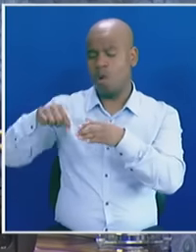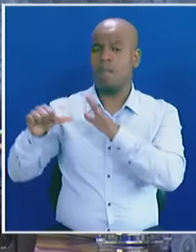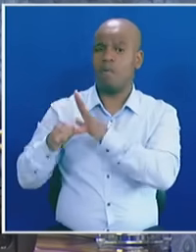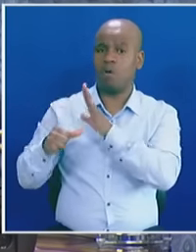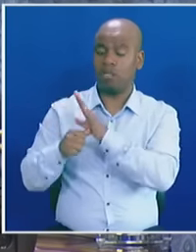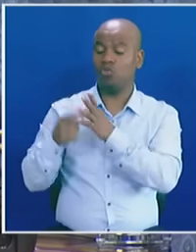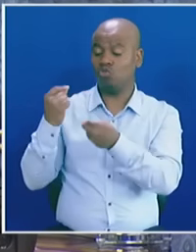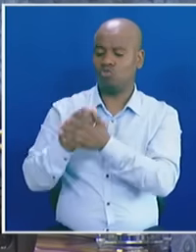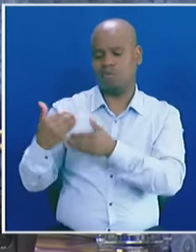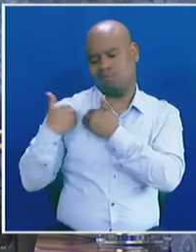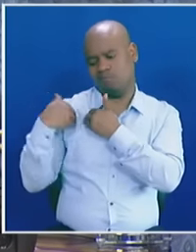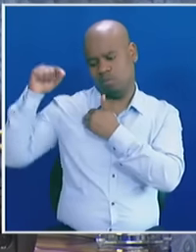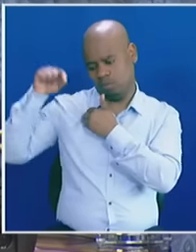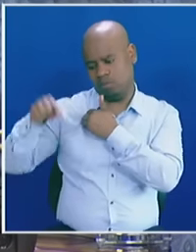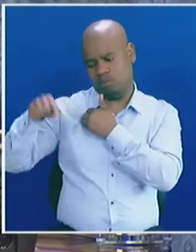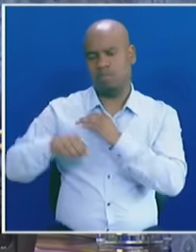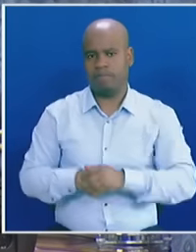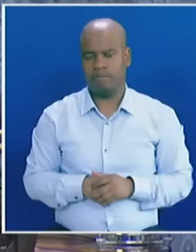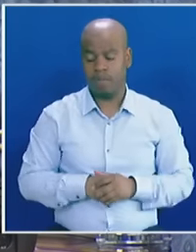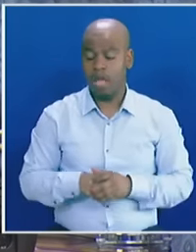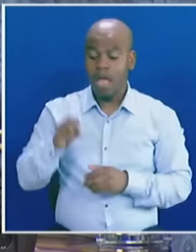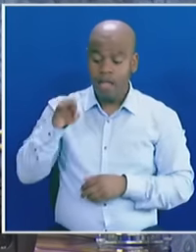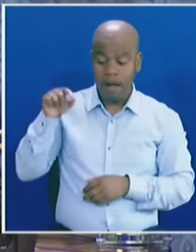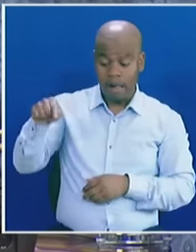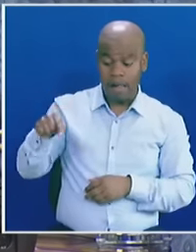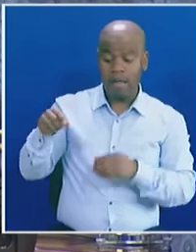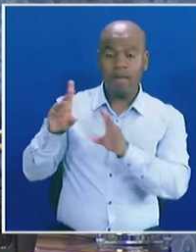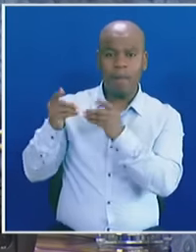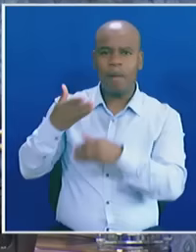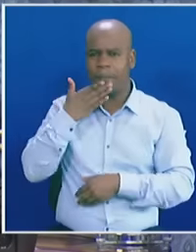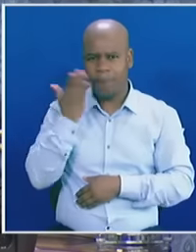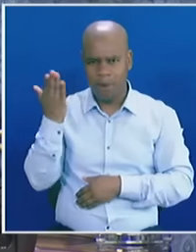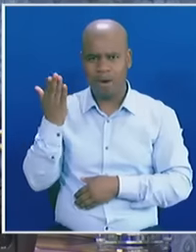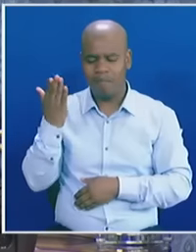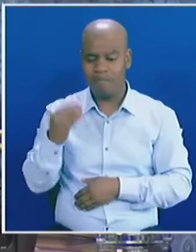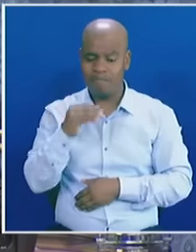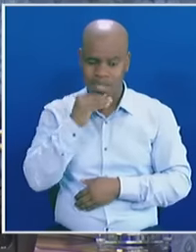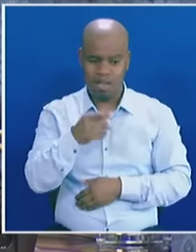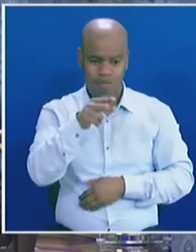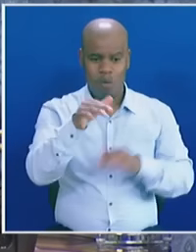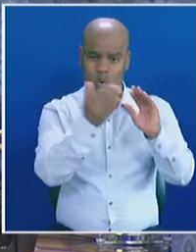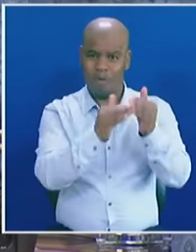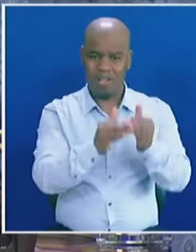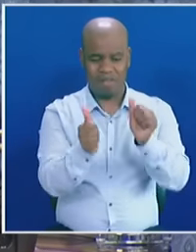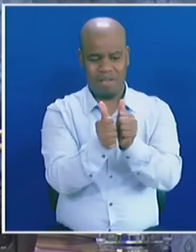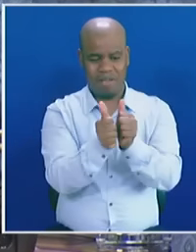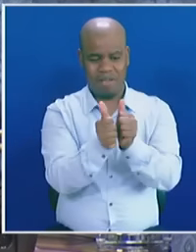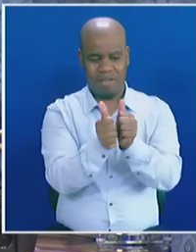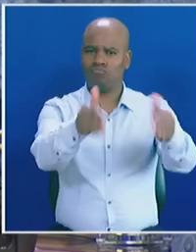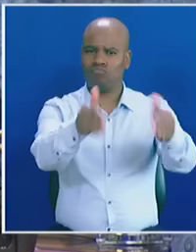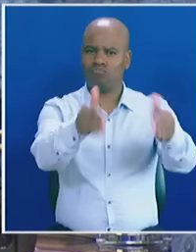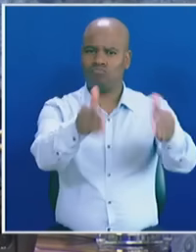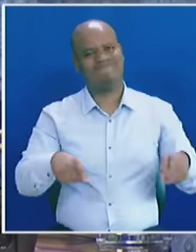performing these duties. Without this department, it would be impossible to protect our citizens and our